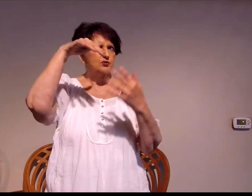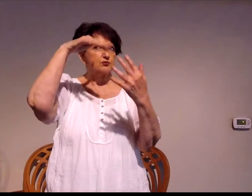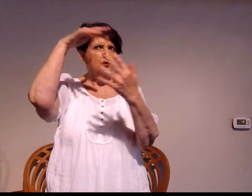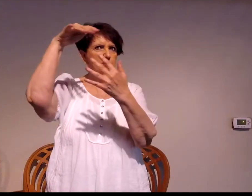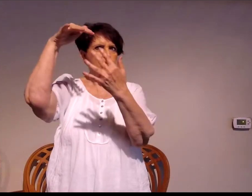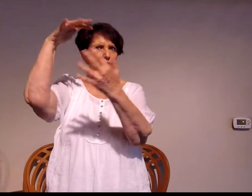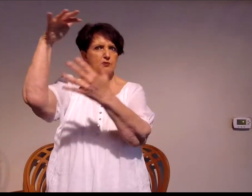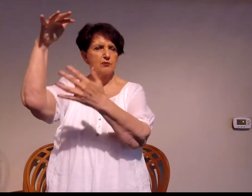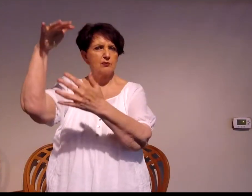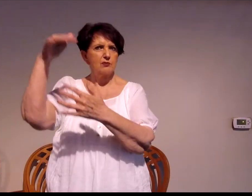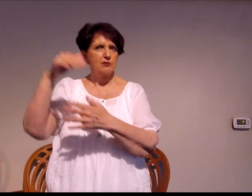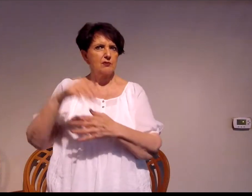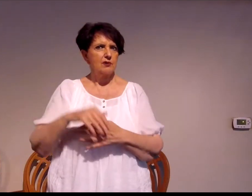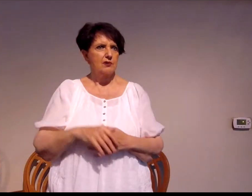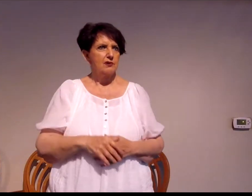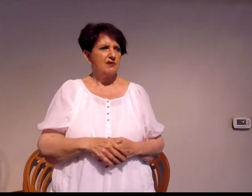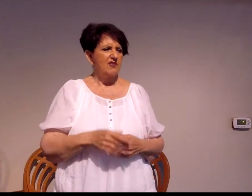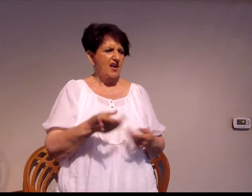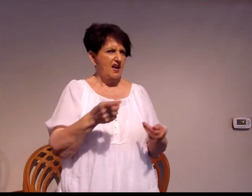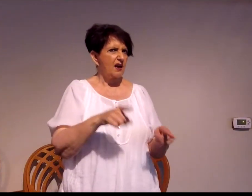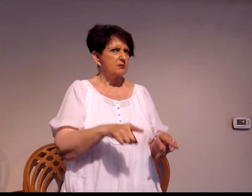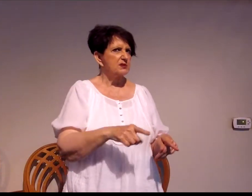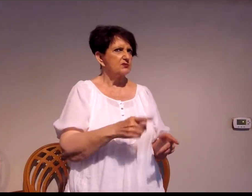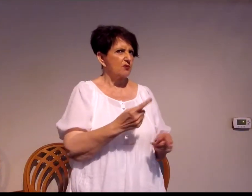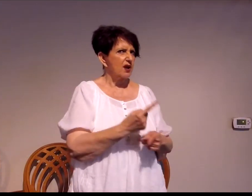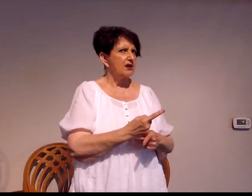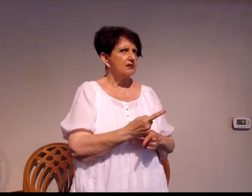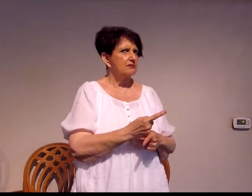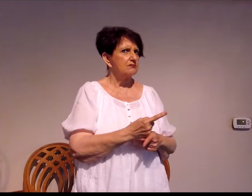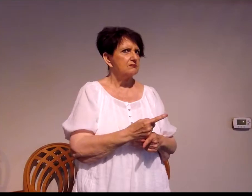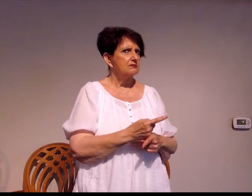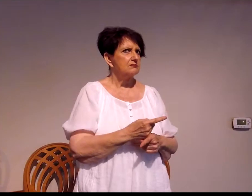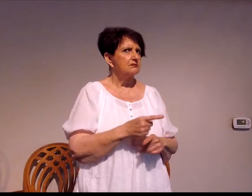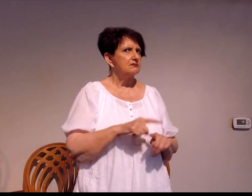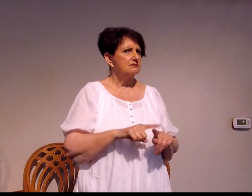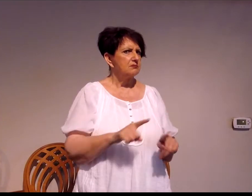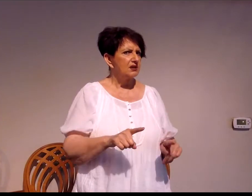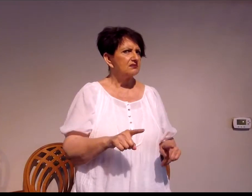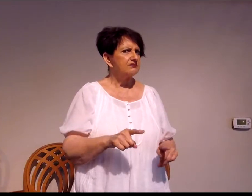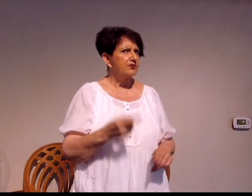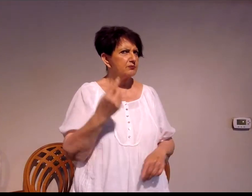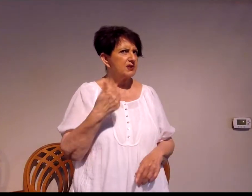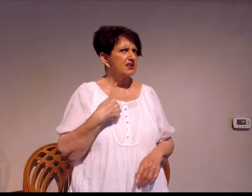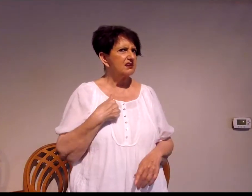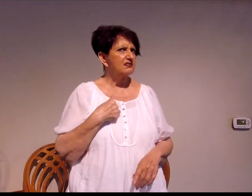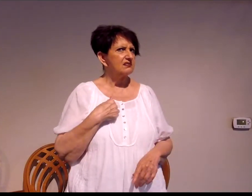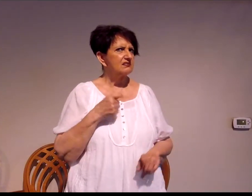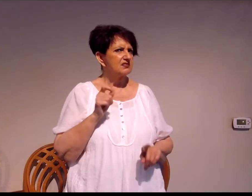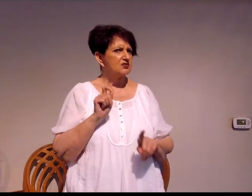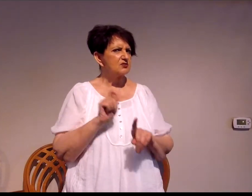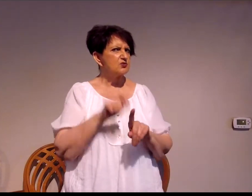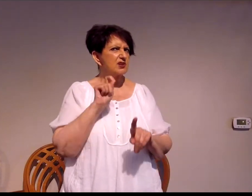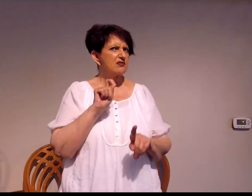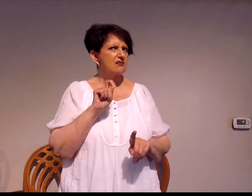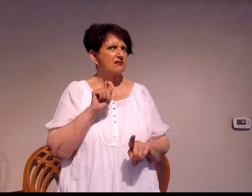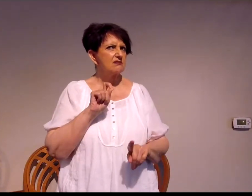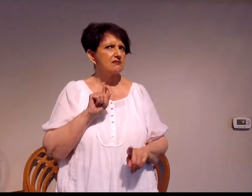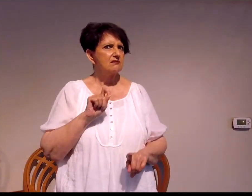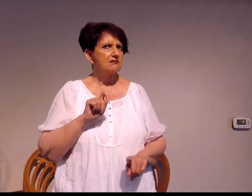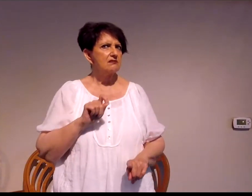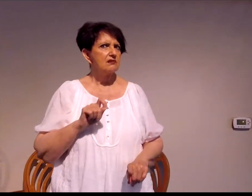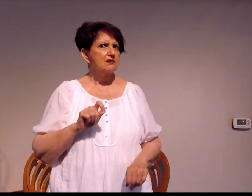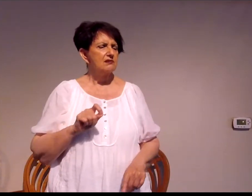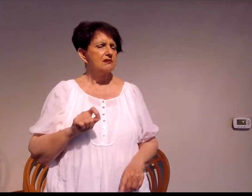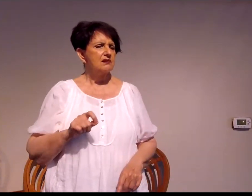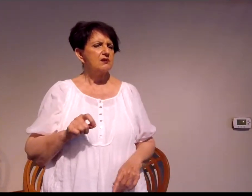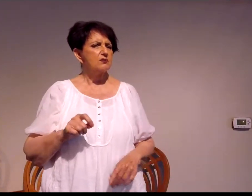Now, okay, that happens a lot, right? But I get triggered with cigarette smoke. And it was close by,